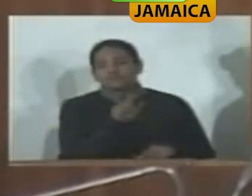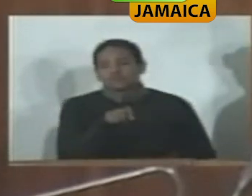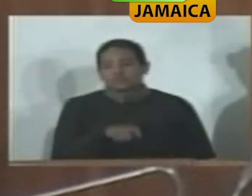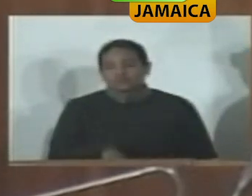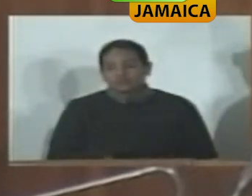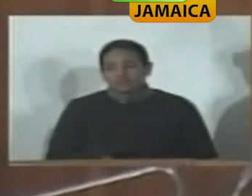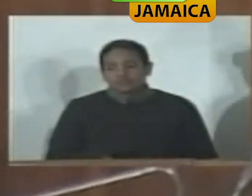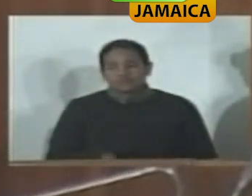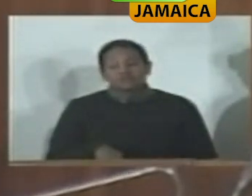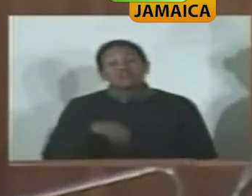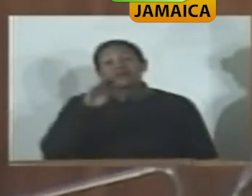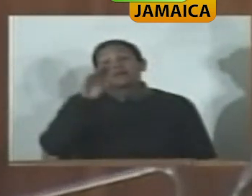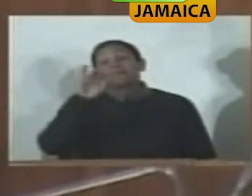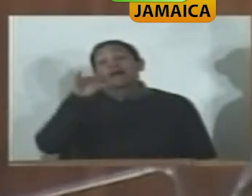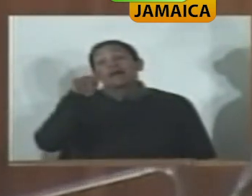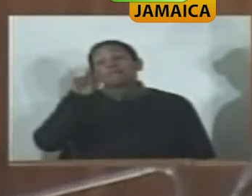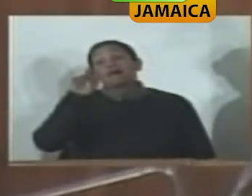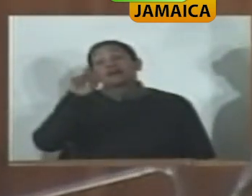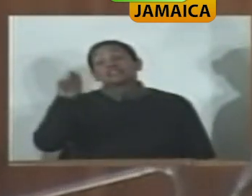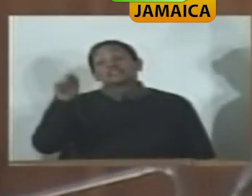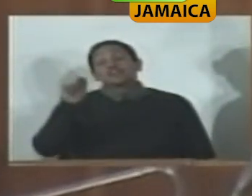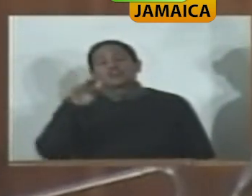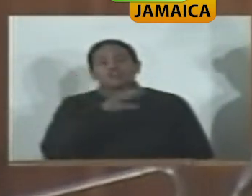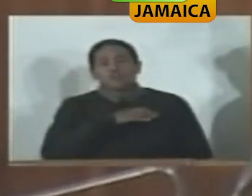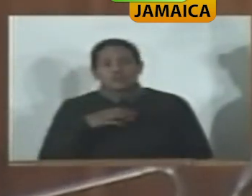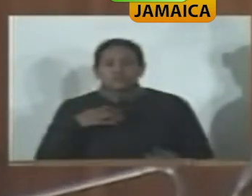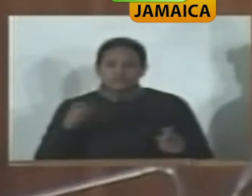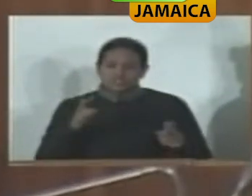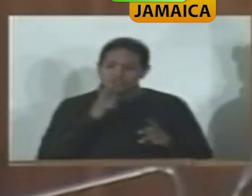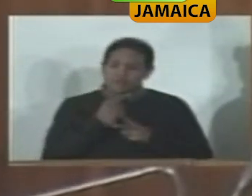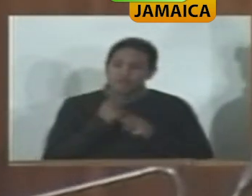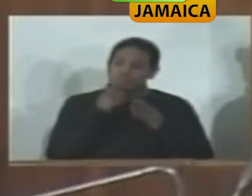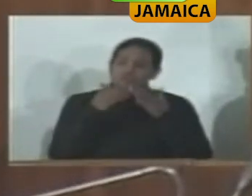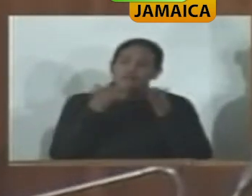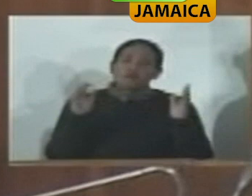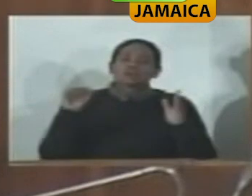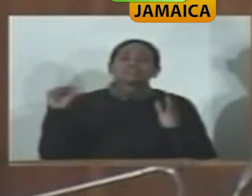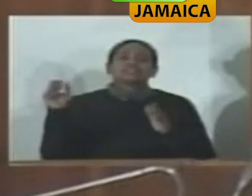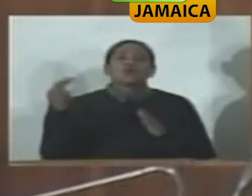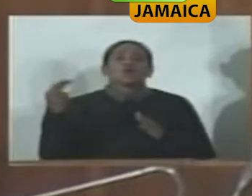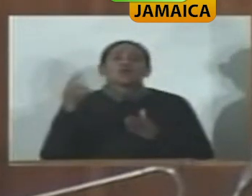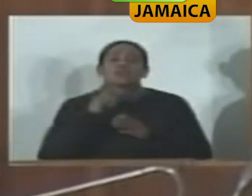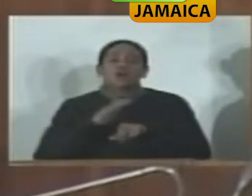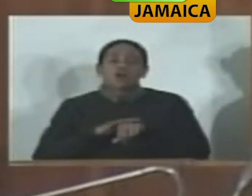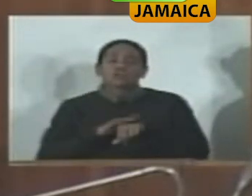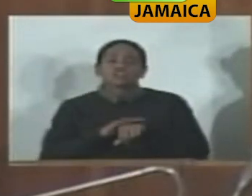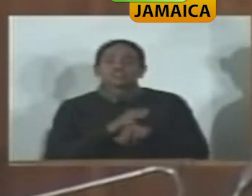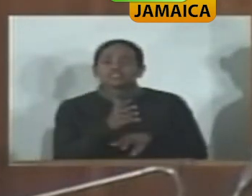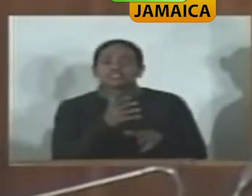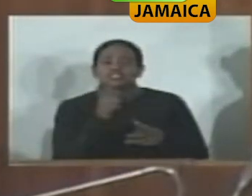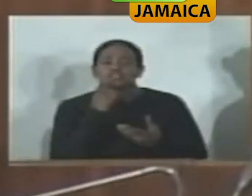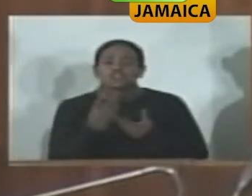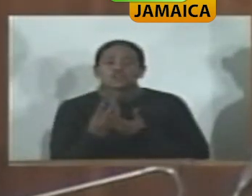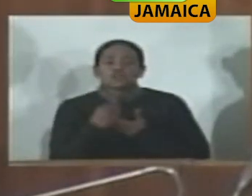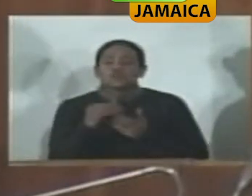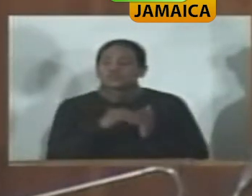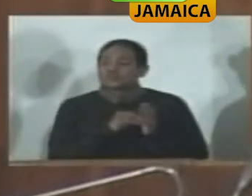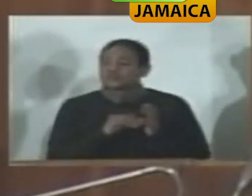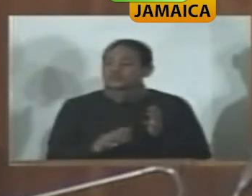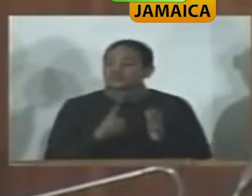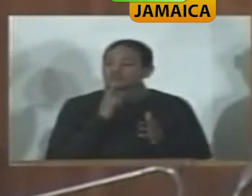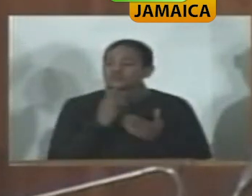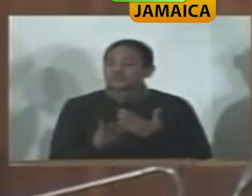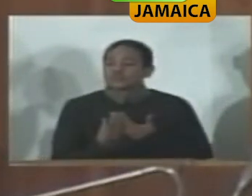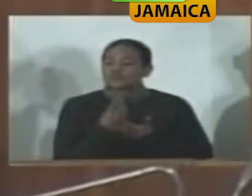a bipartisan commission that borrows on broad stakeholder consultations, including students,